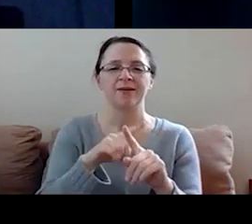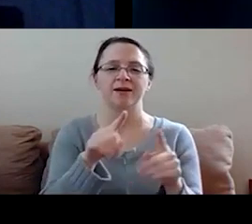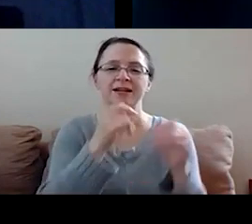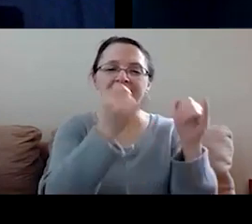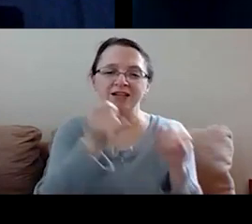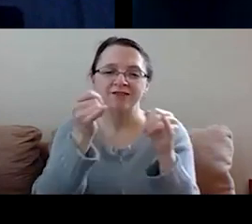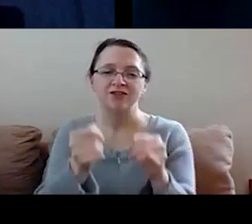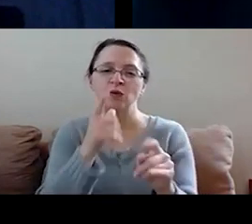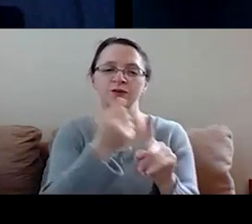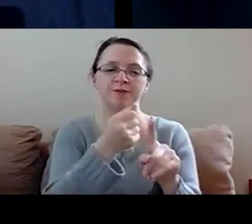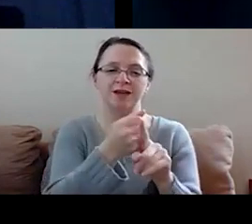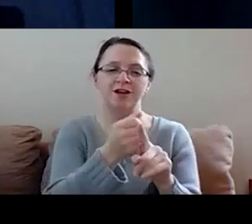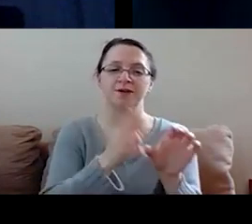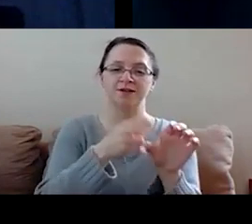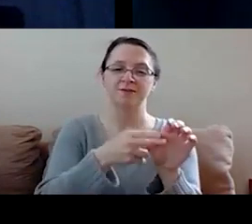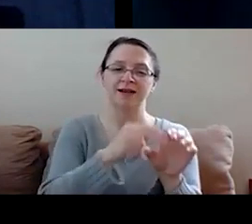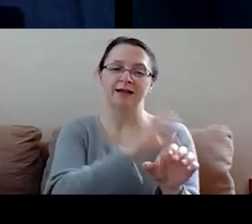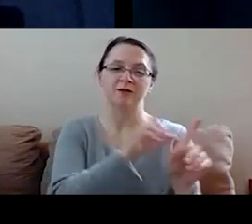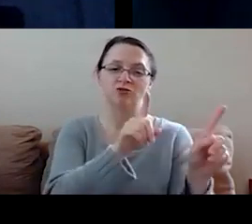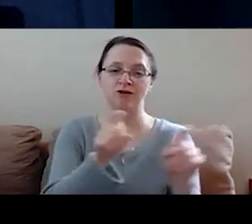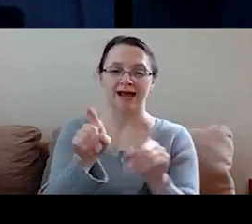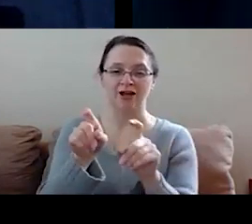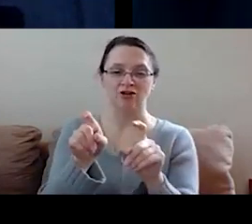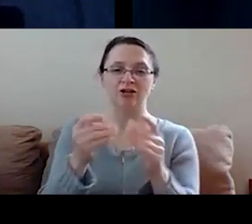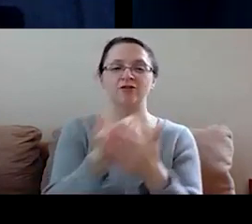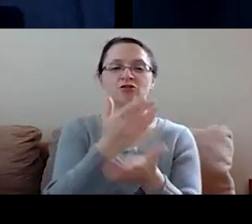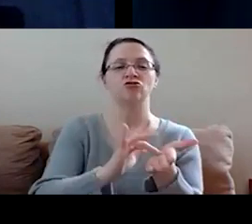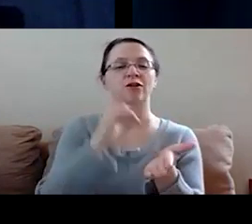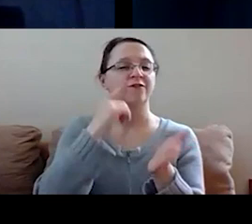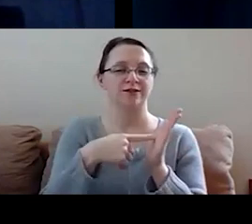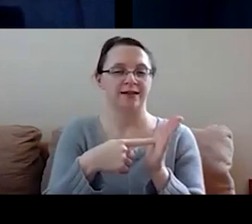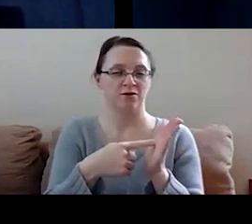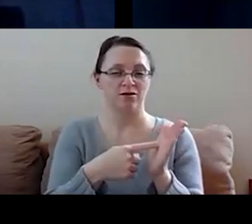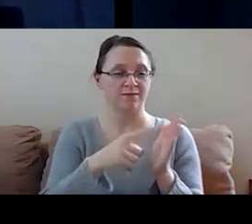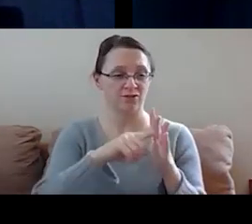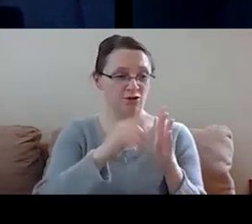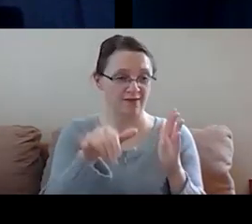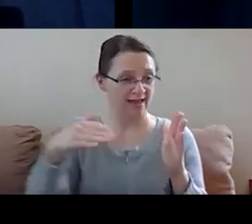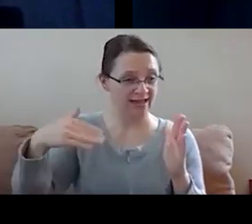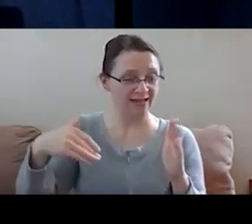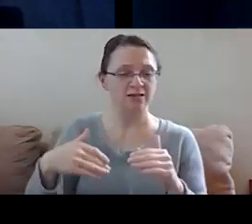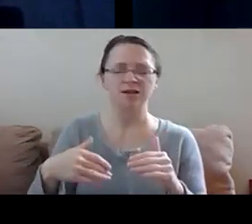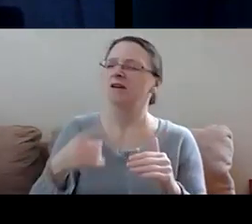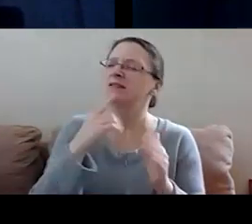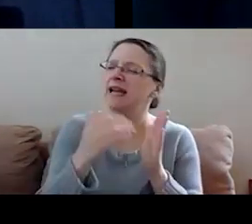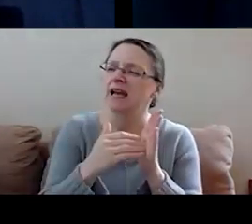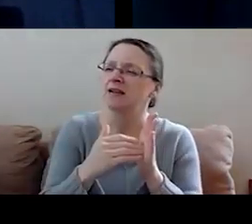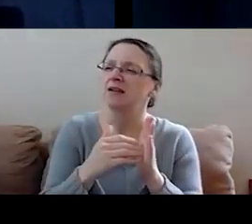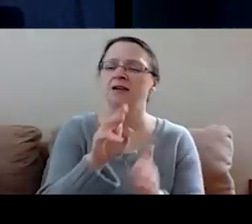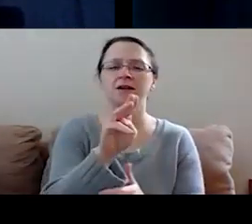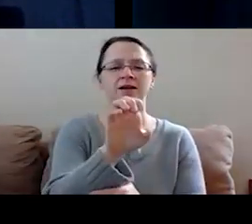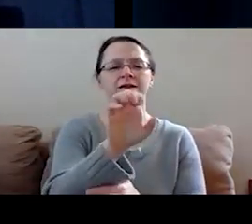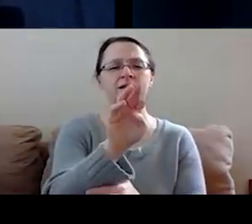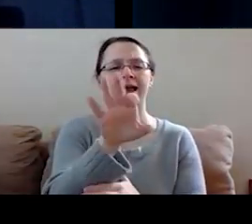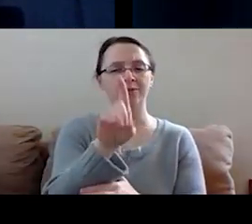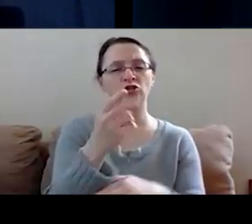who are actively participating in a clinical trial of a new drug, for example? Sorry, say it again. Is Emerald being used as an